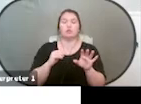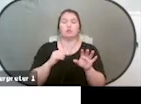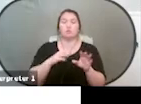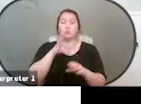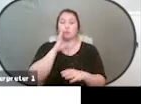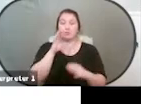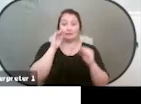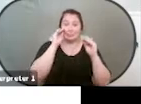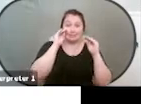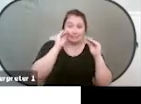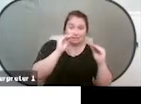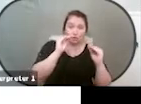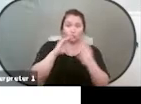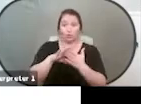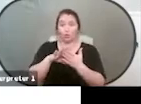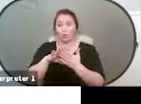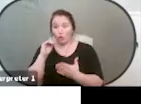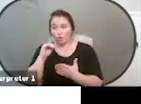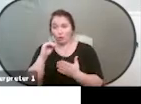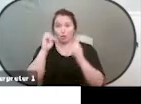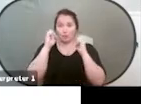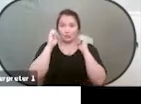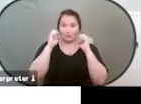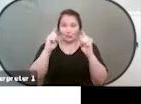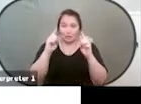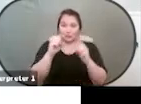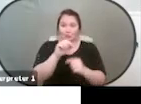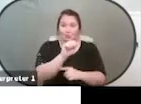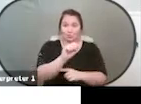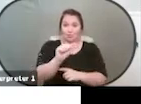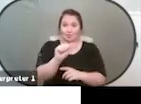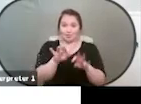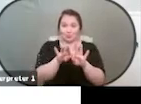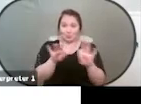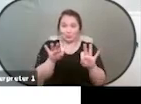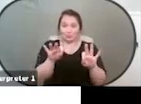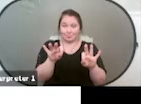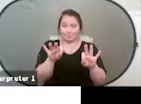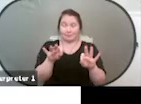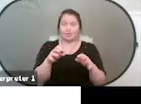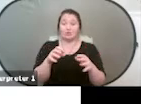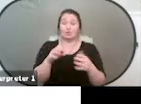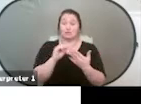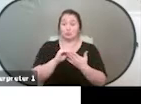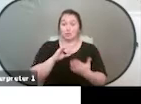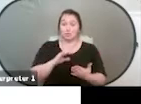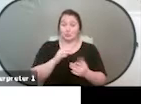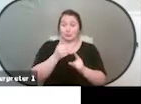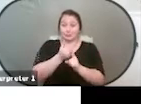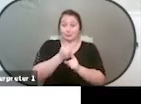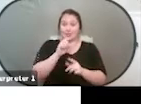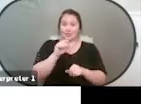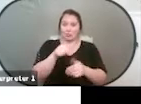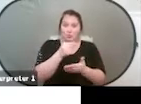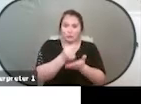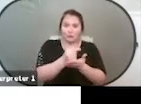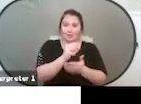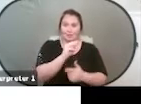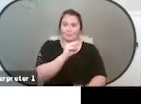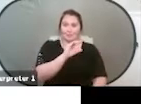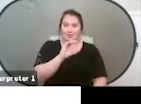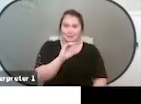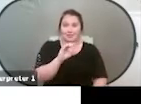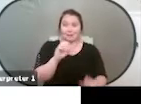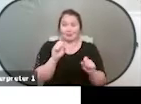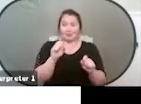learning education associate's degree so that students would graduate from MCC and go